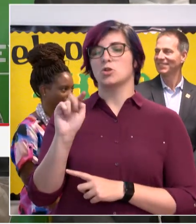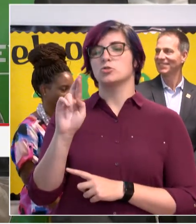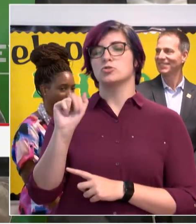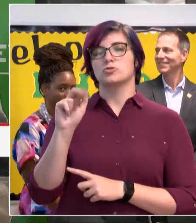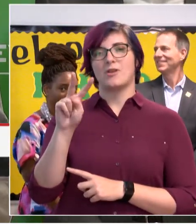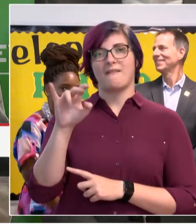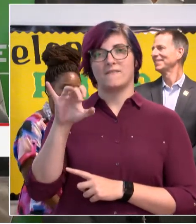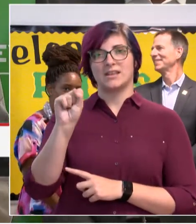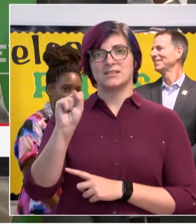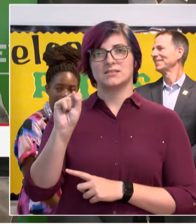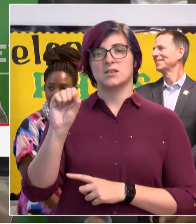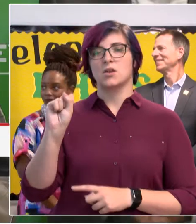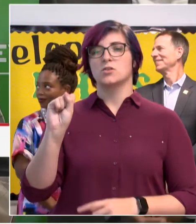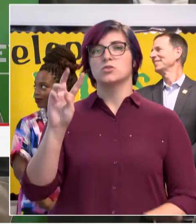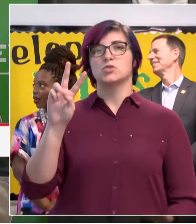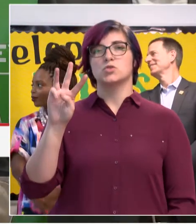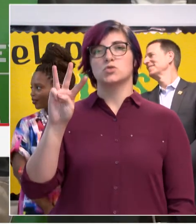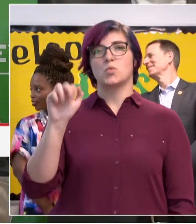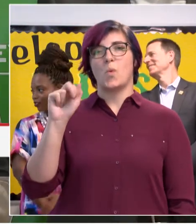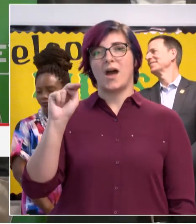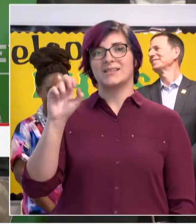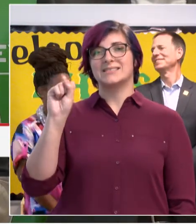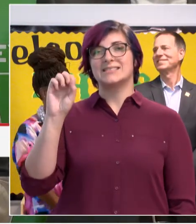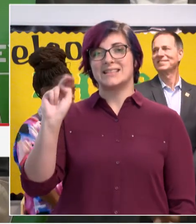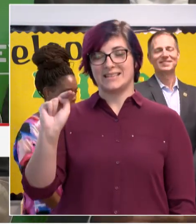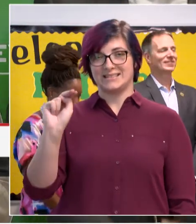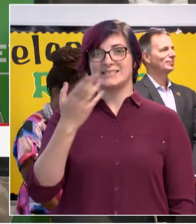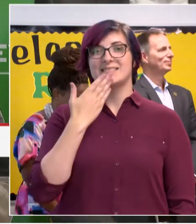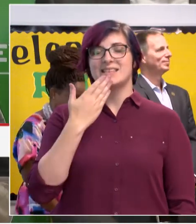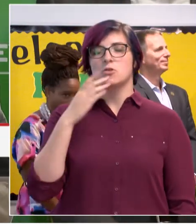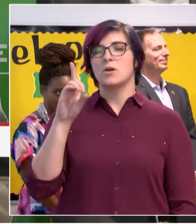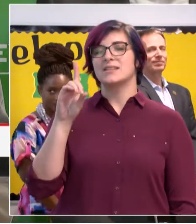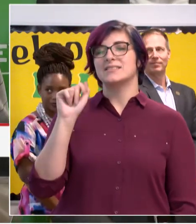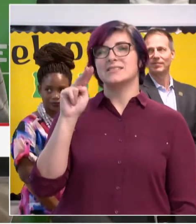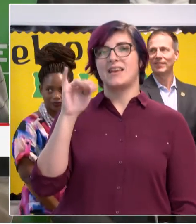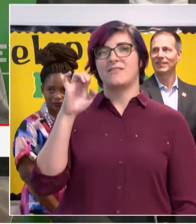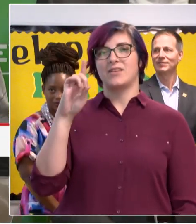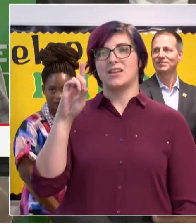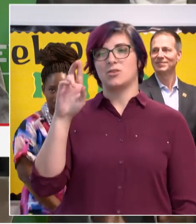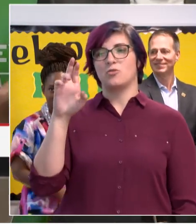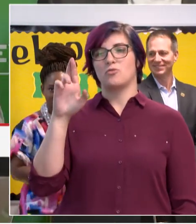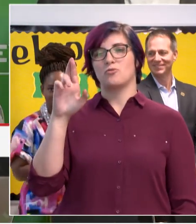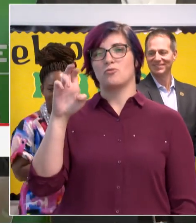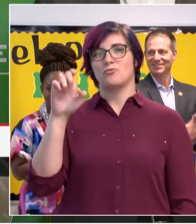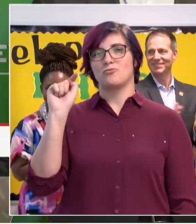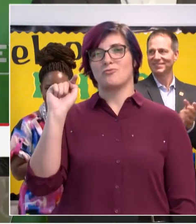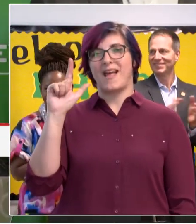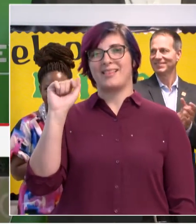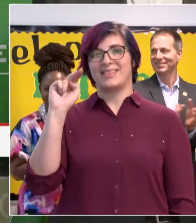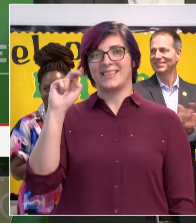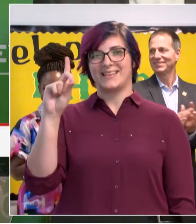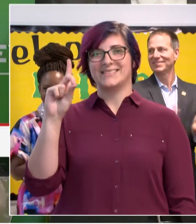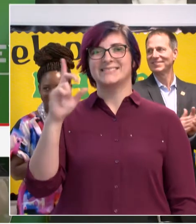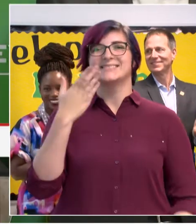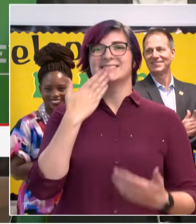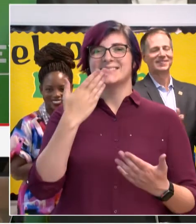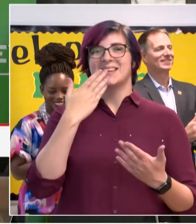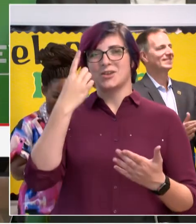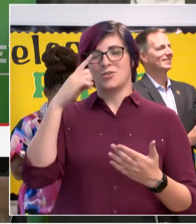Swanson. Thank you, Travis. And David Redlin. Thank you, David. So let's hear it for our